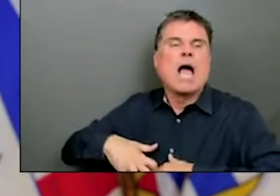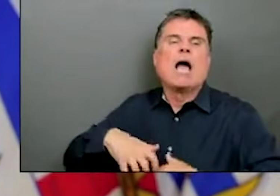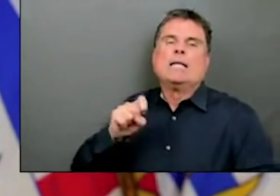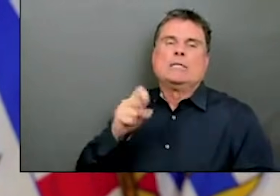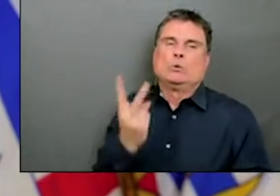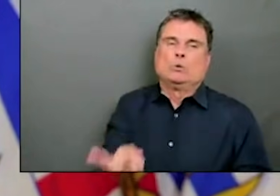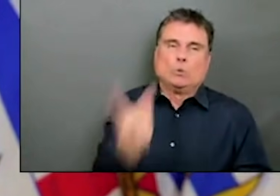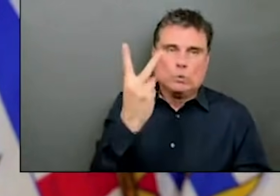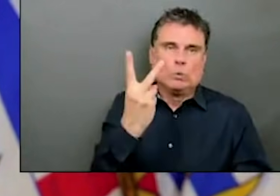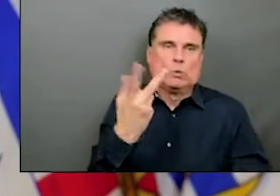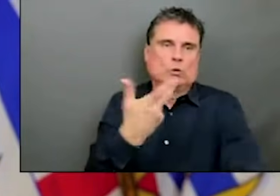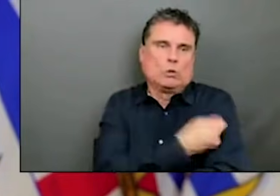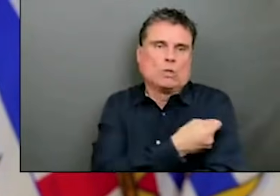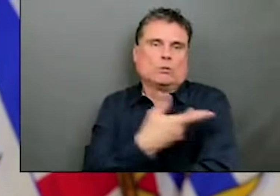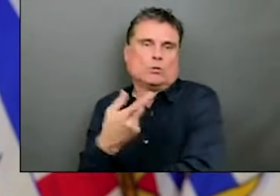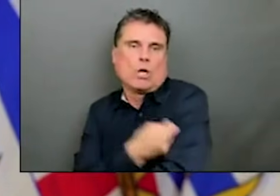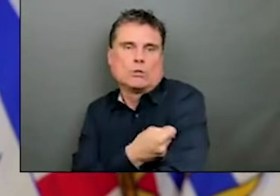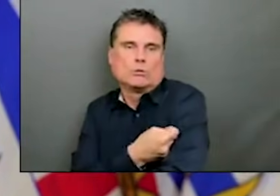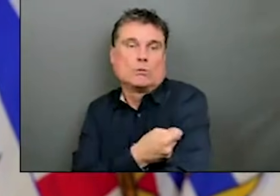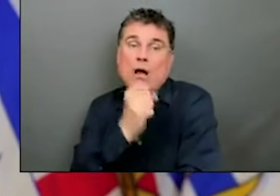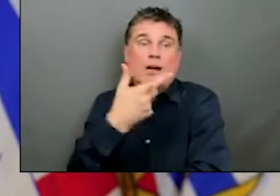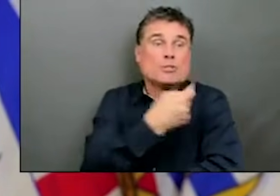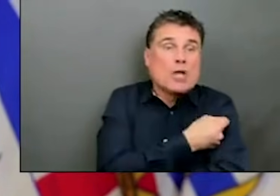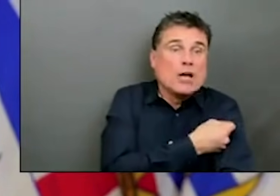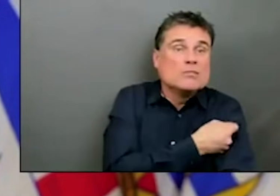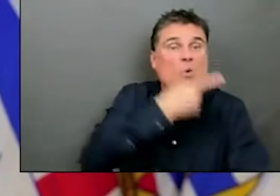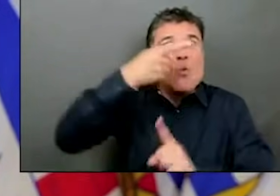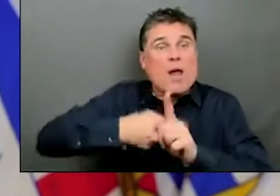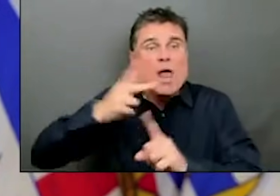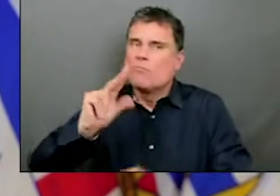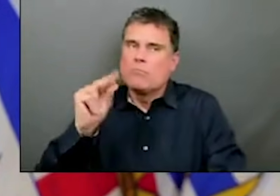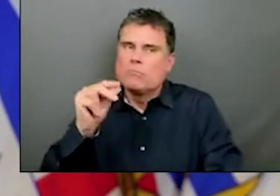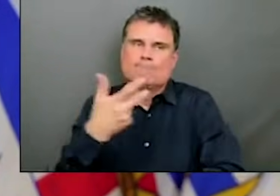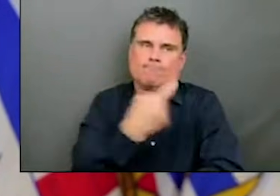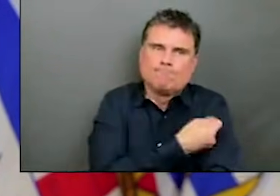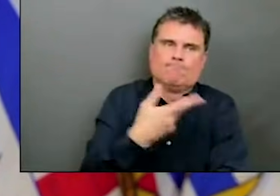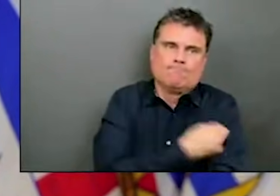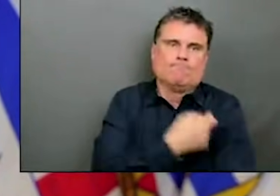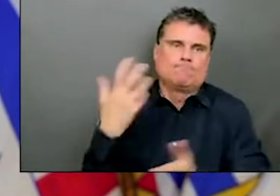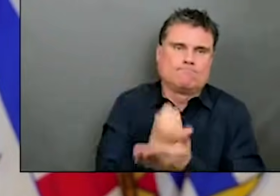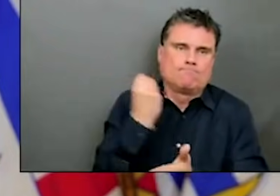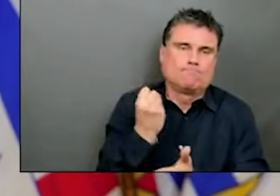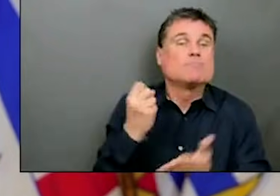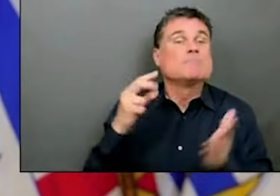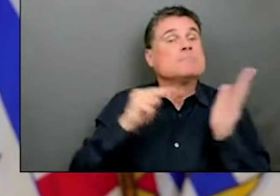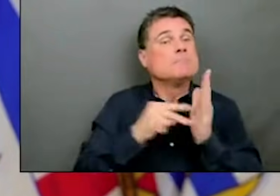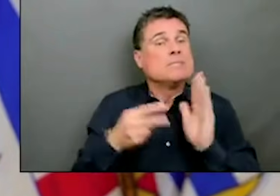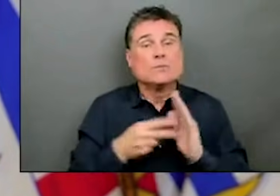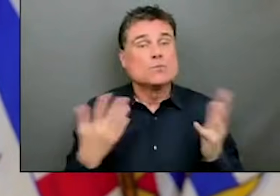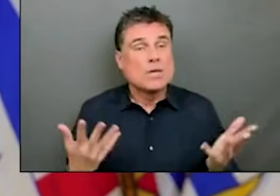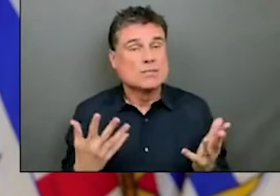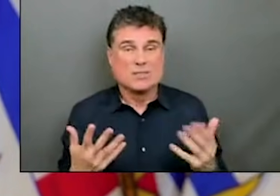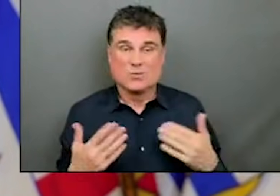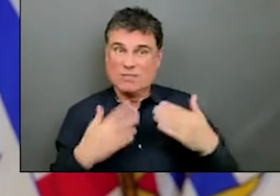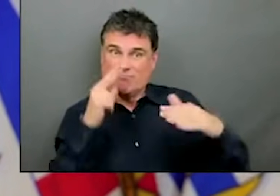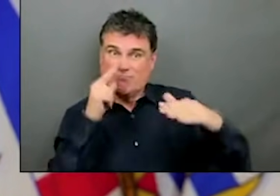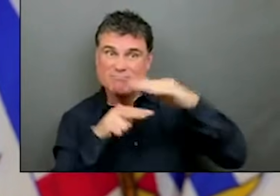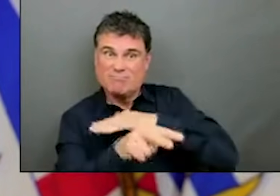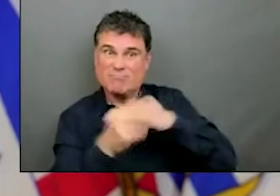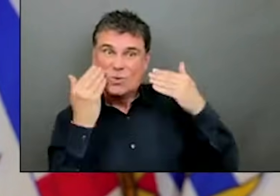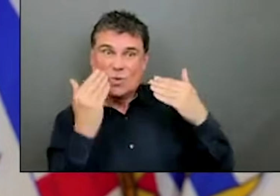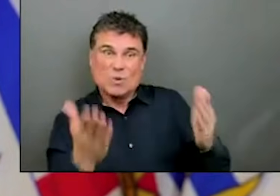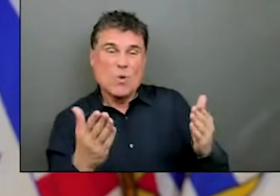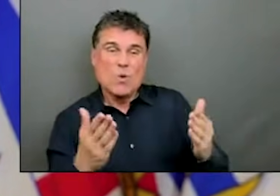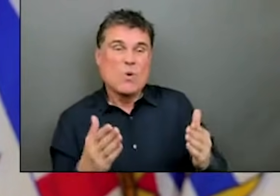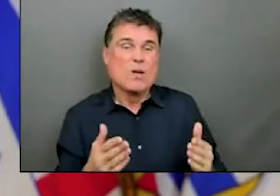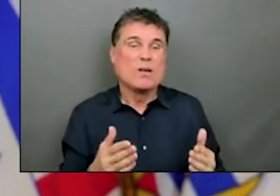again, the implications of that in the grand scheme of things are things that we don't yet know because it was based on antibodies.